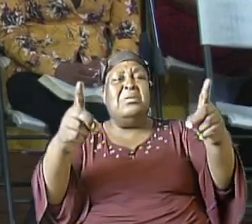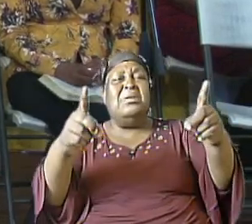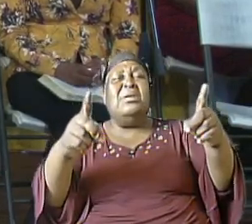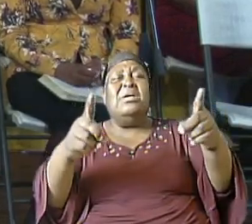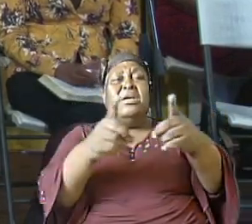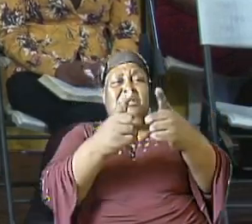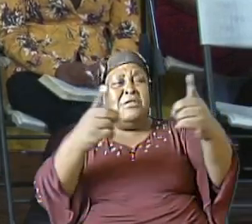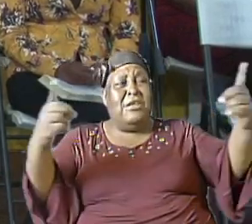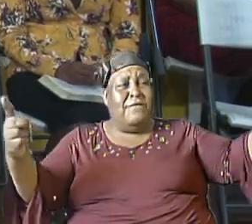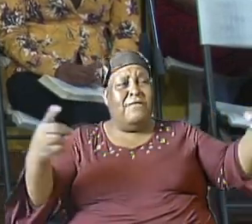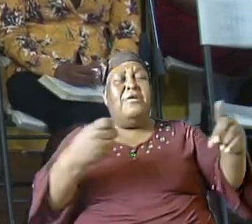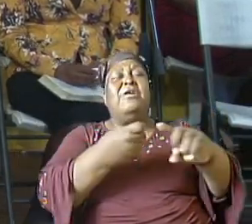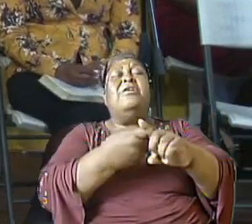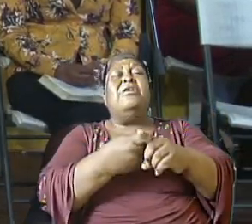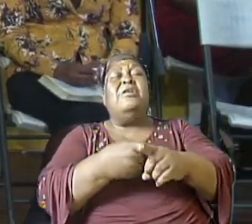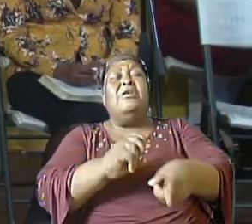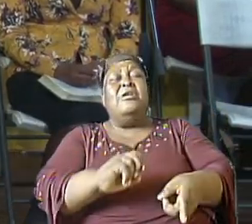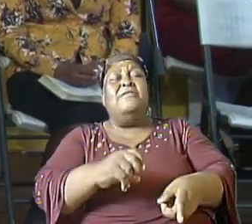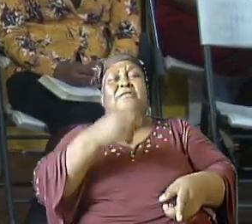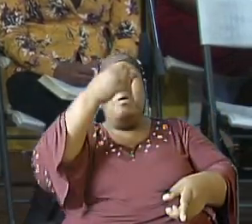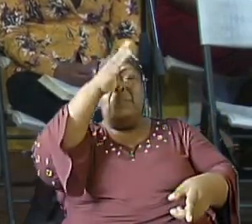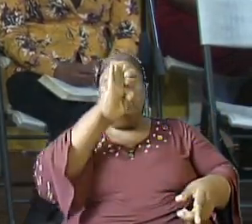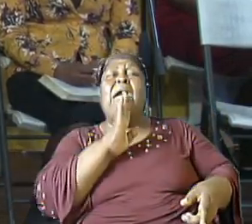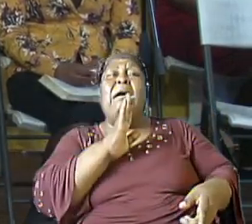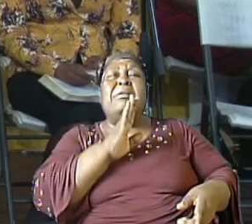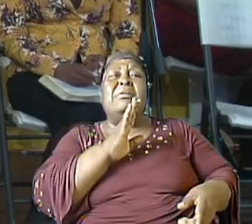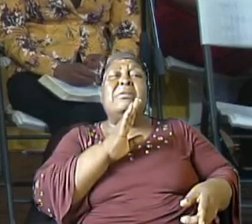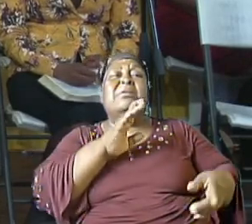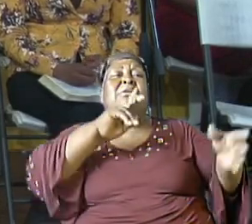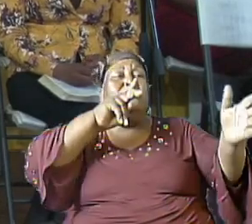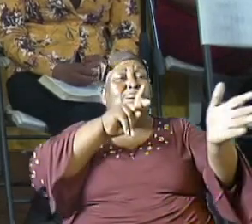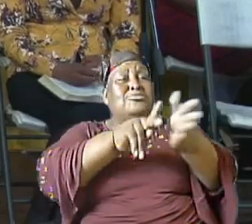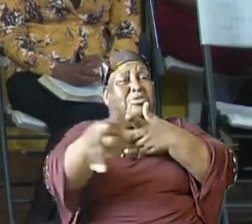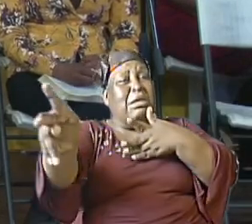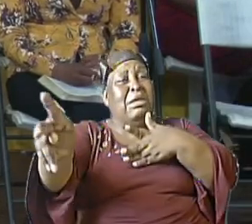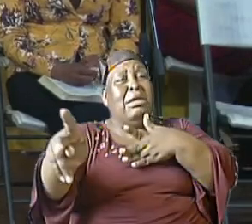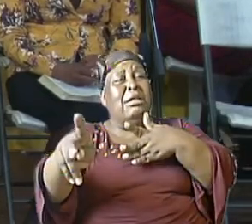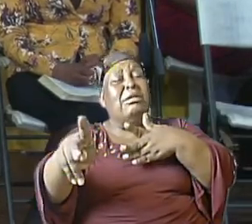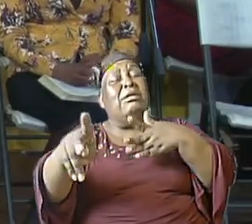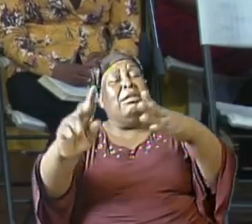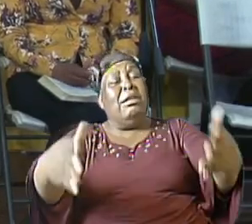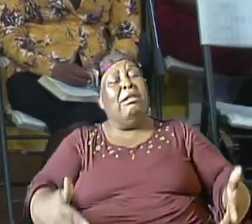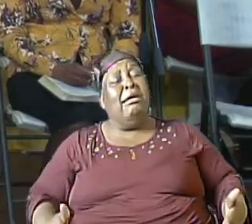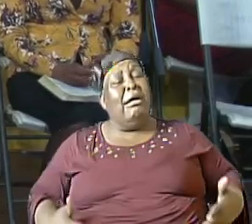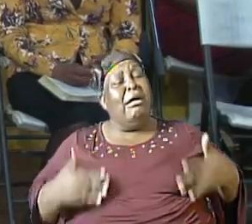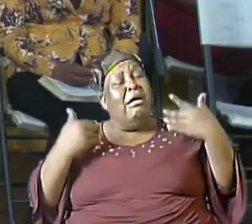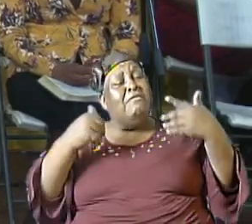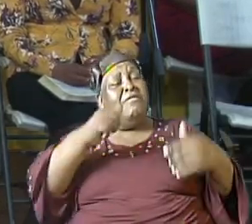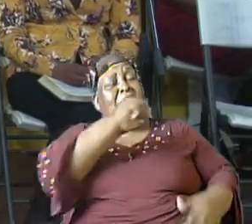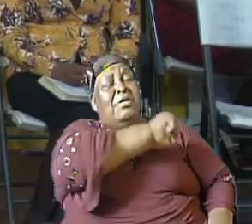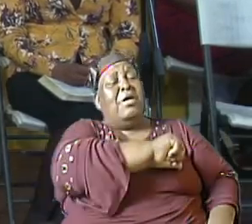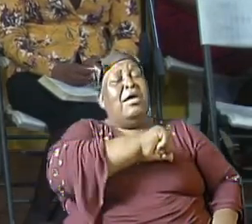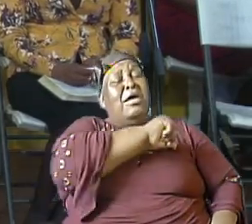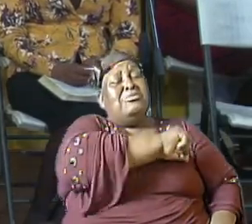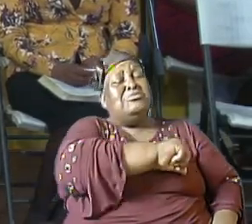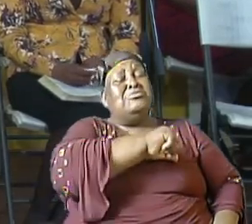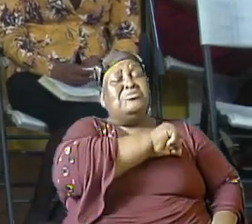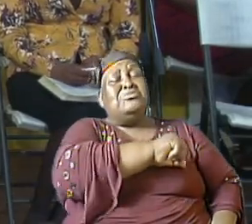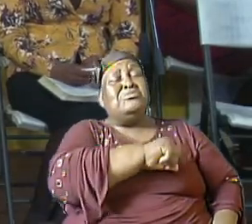is contradictory to kingdom values and life and